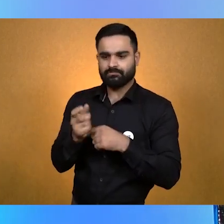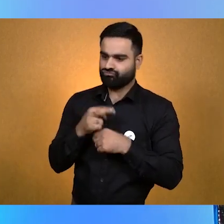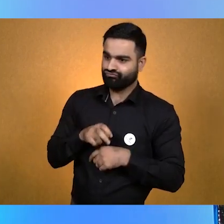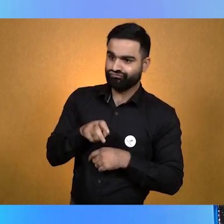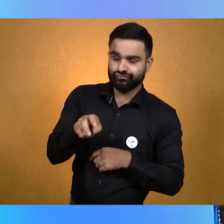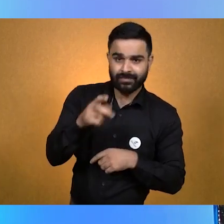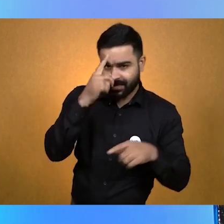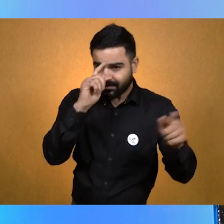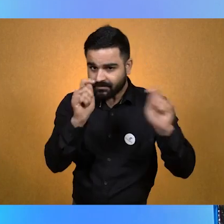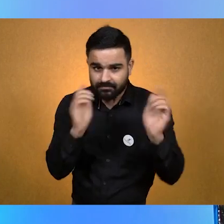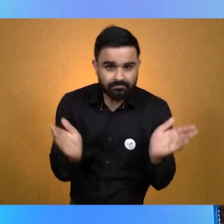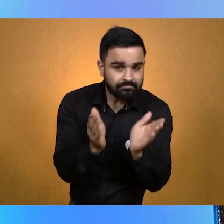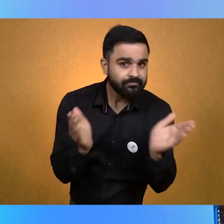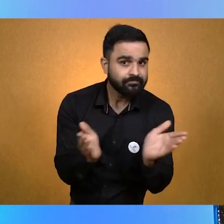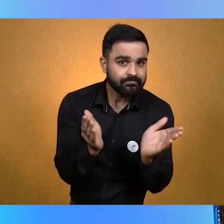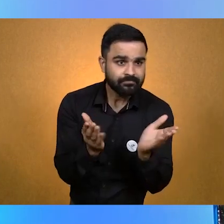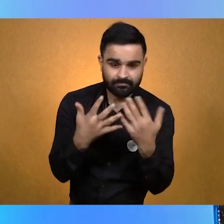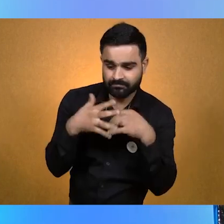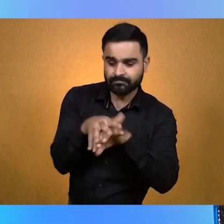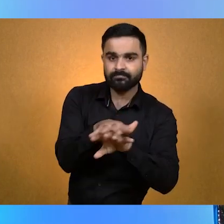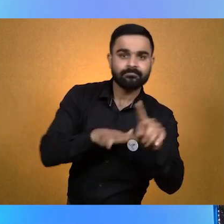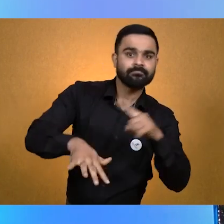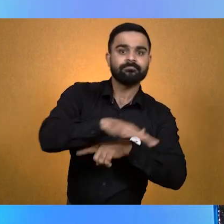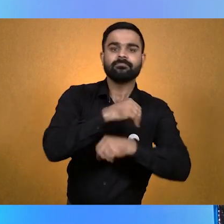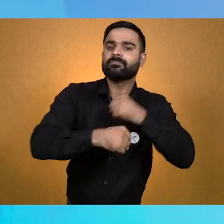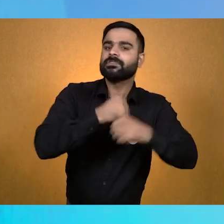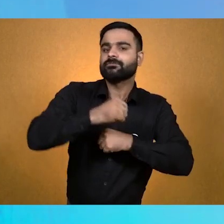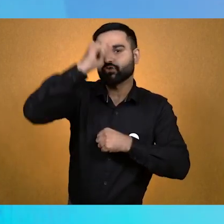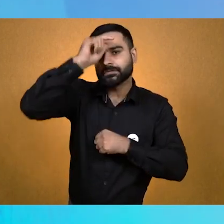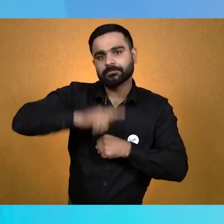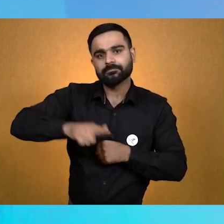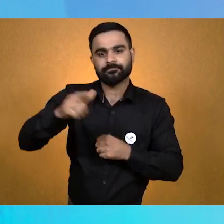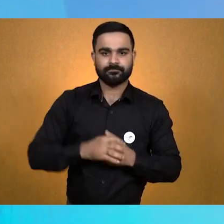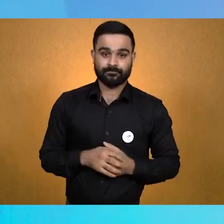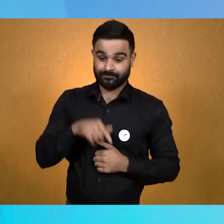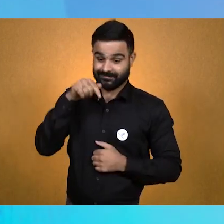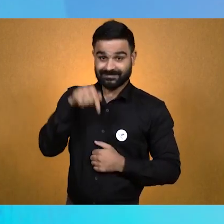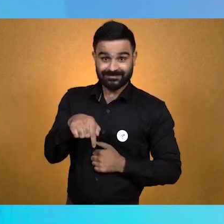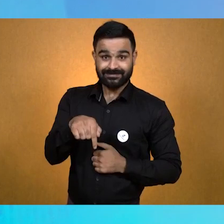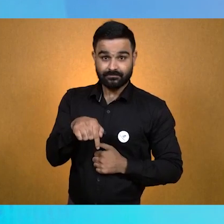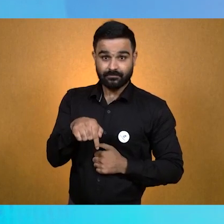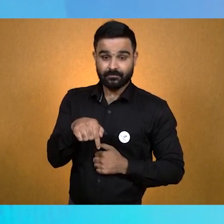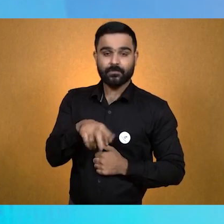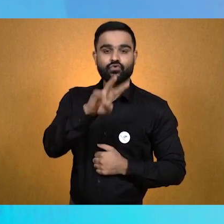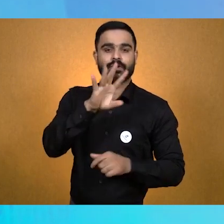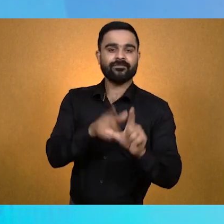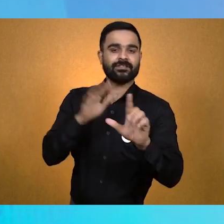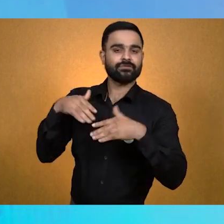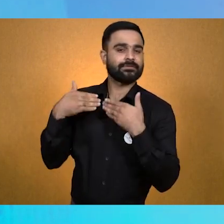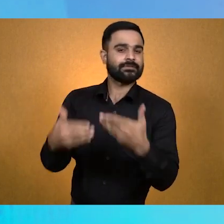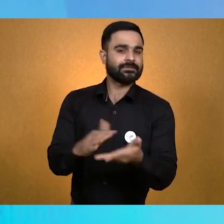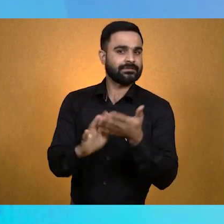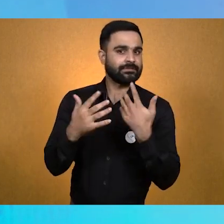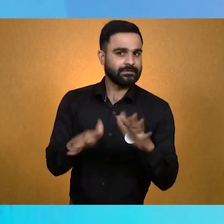and its role in promoting inclusive sports in India. This year, we'll be completing 25 years